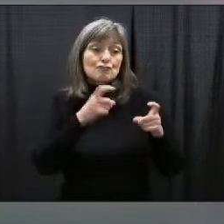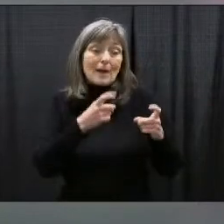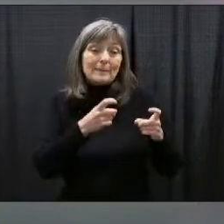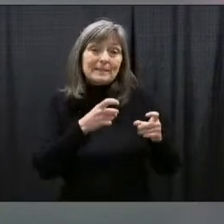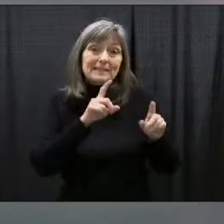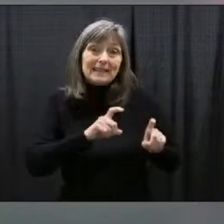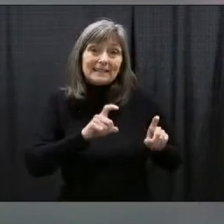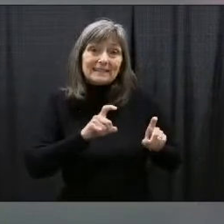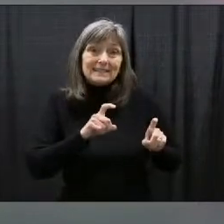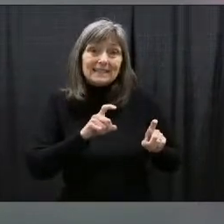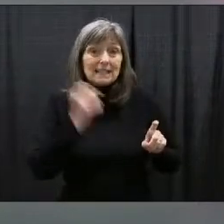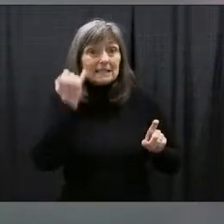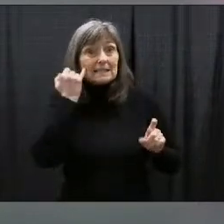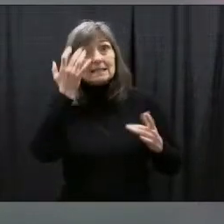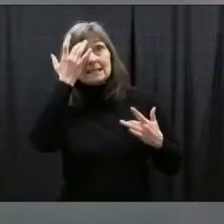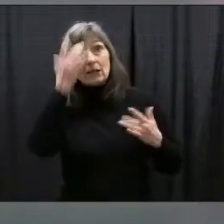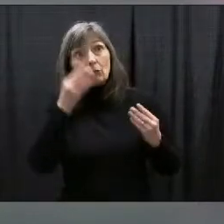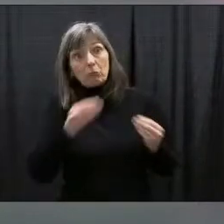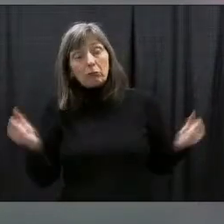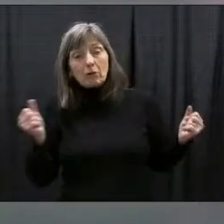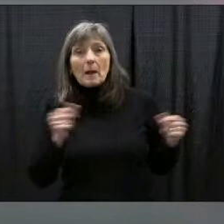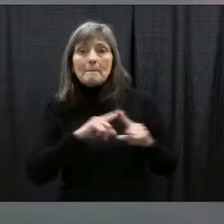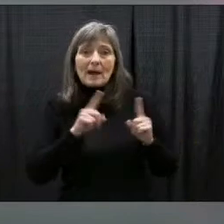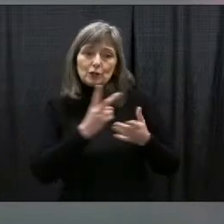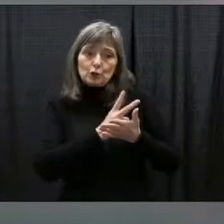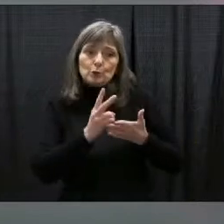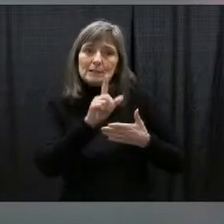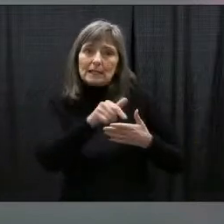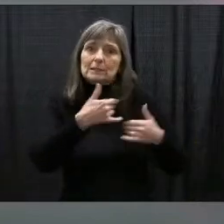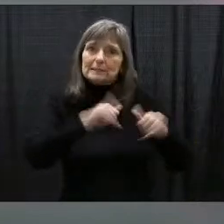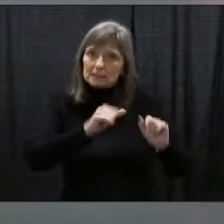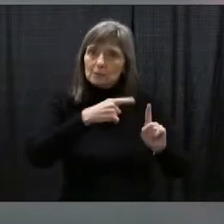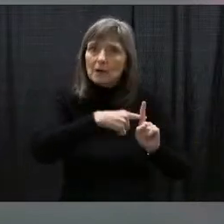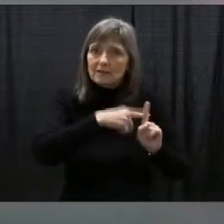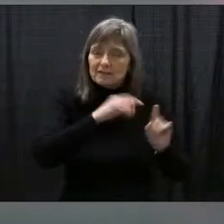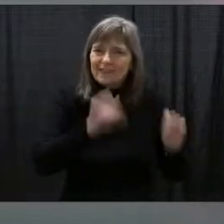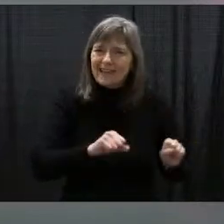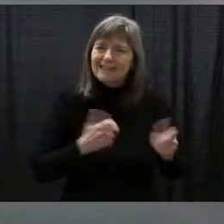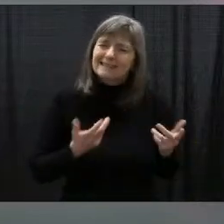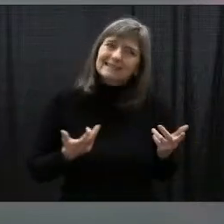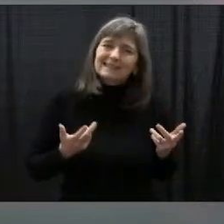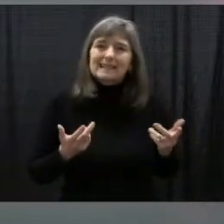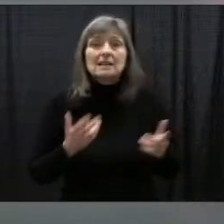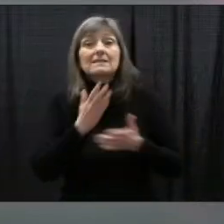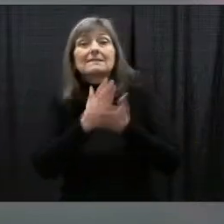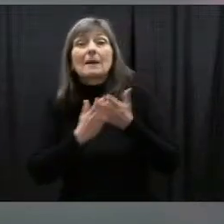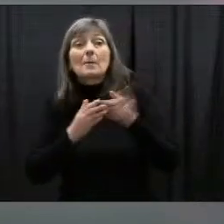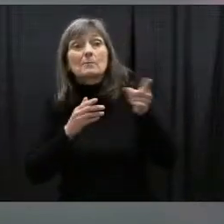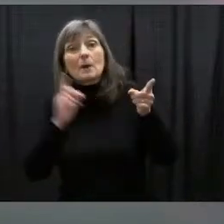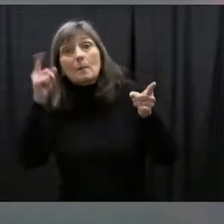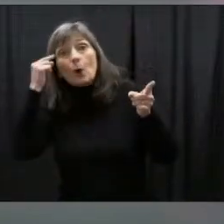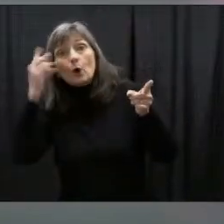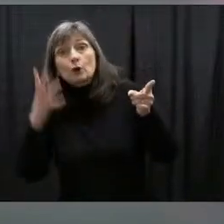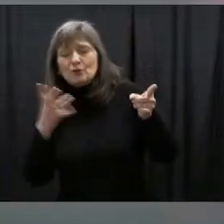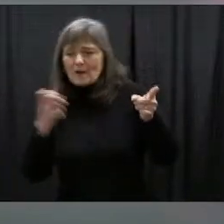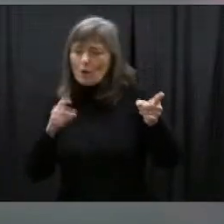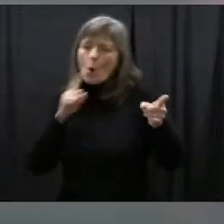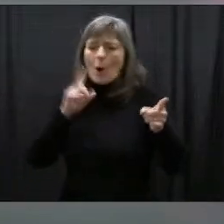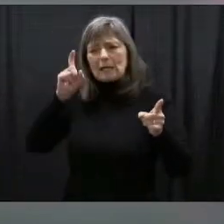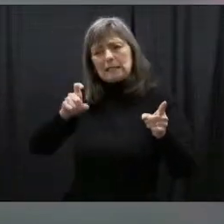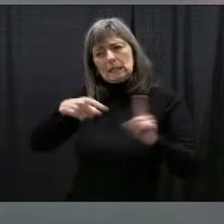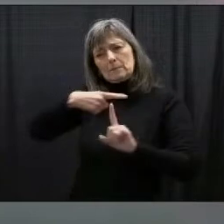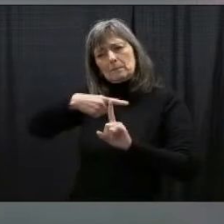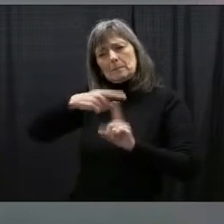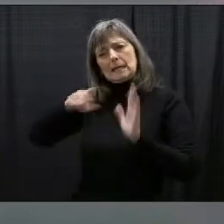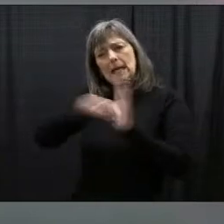So if employers or organizations are looking to these tests to allow people back, they're not going to do it.